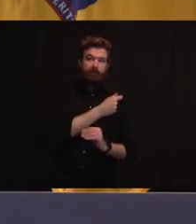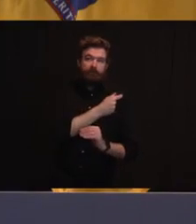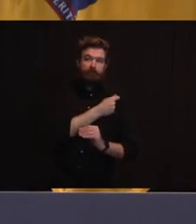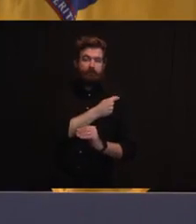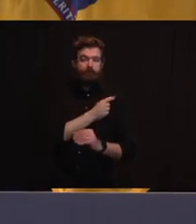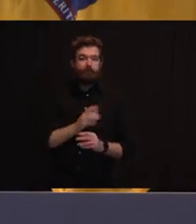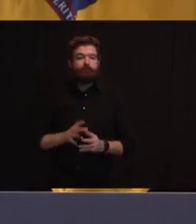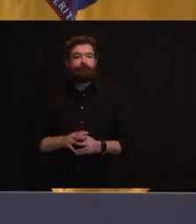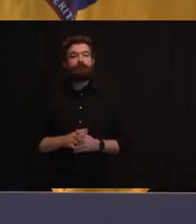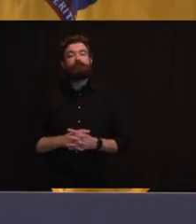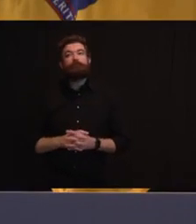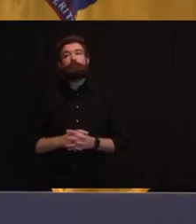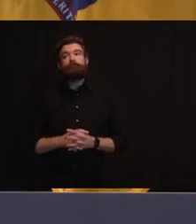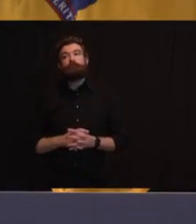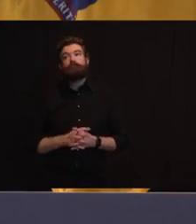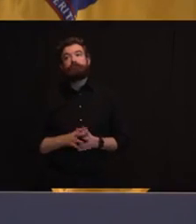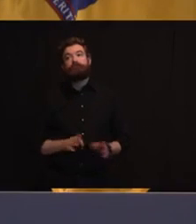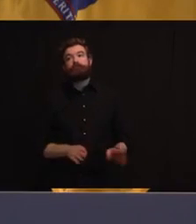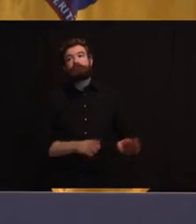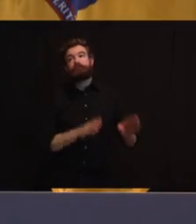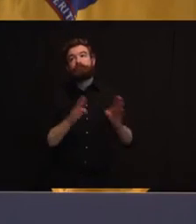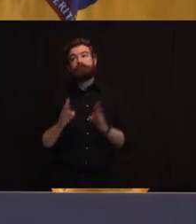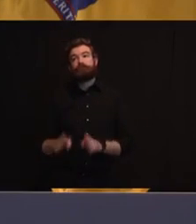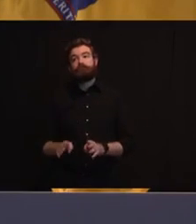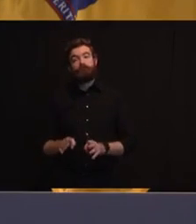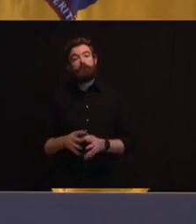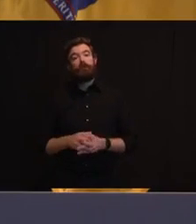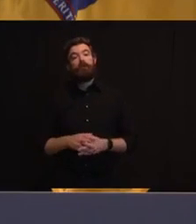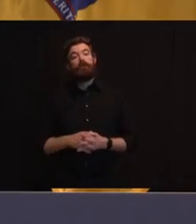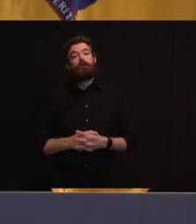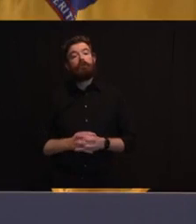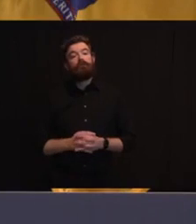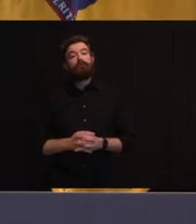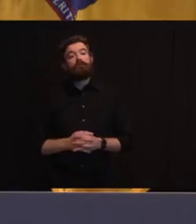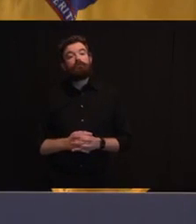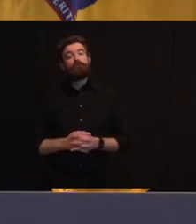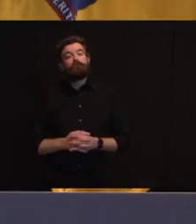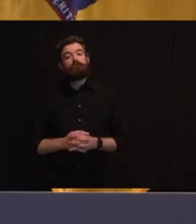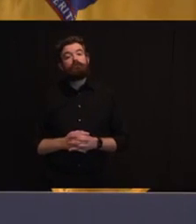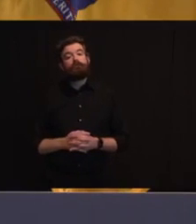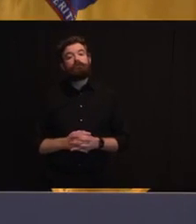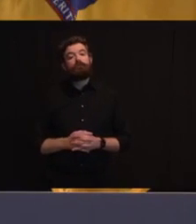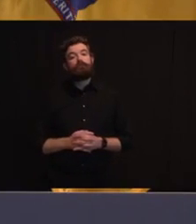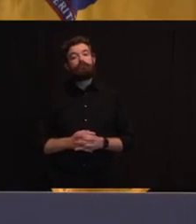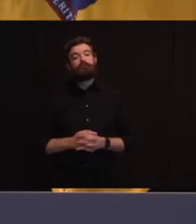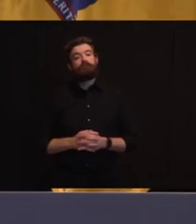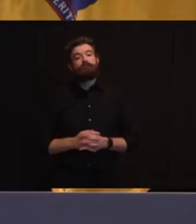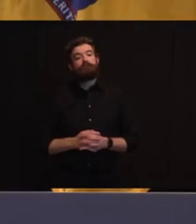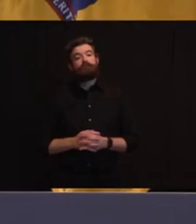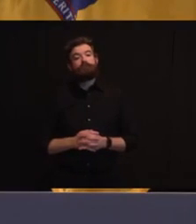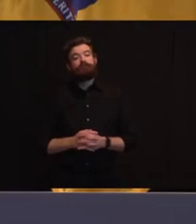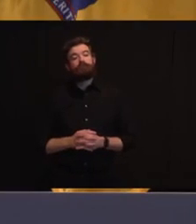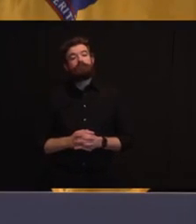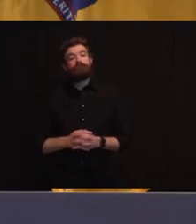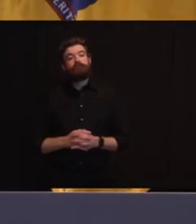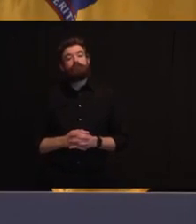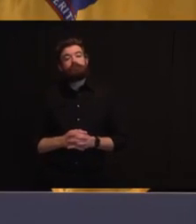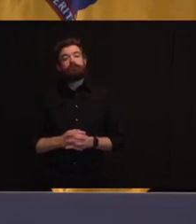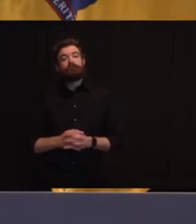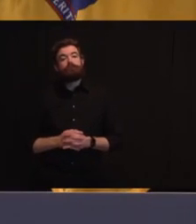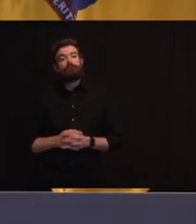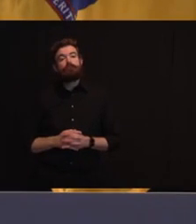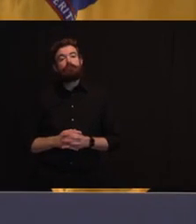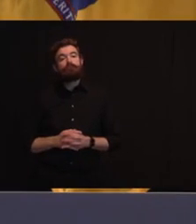it. I'm not shocked by the date. I join the folks who are